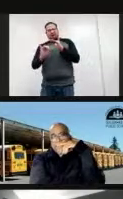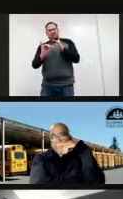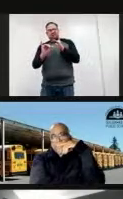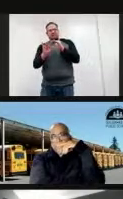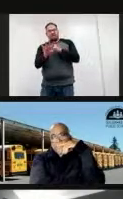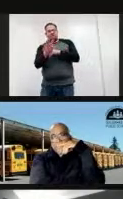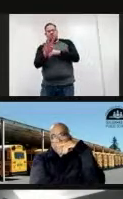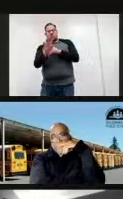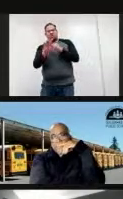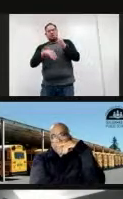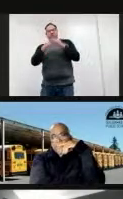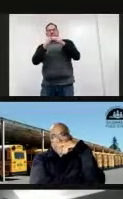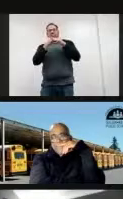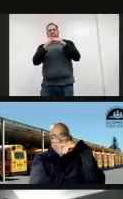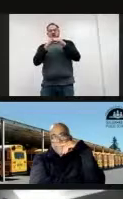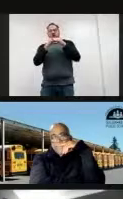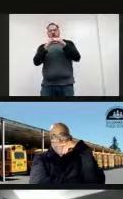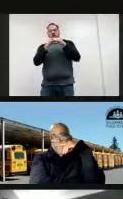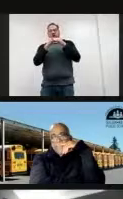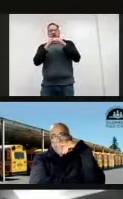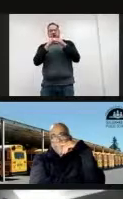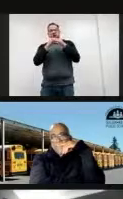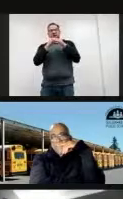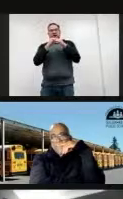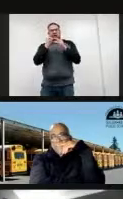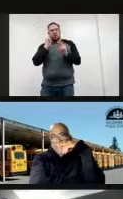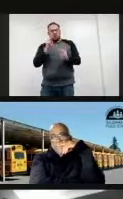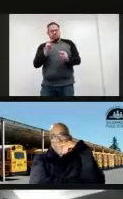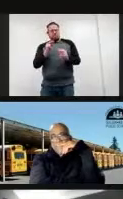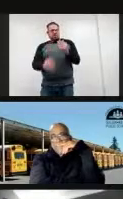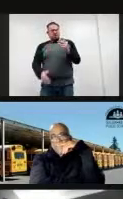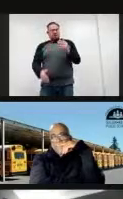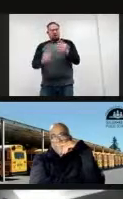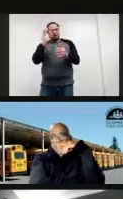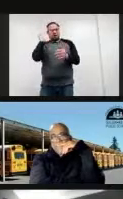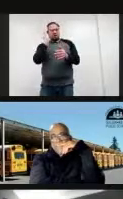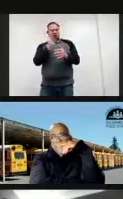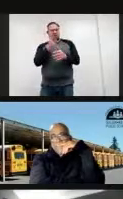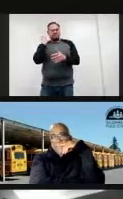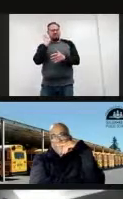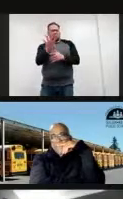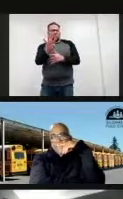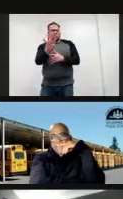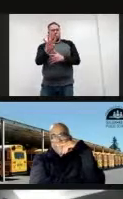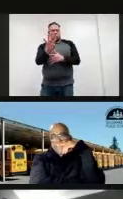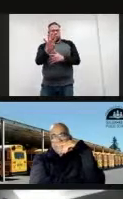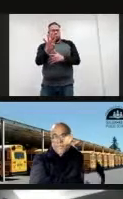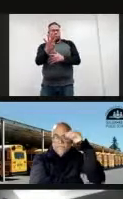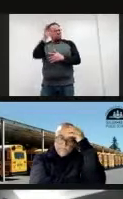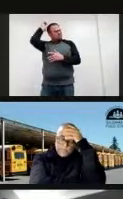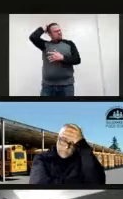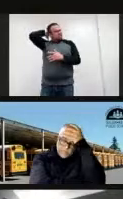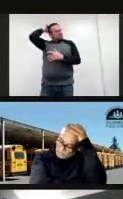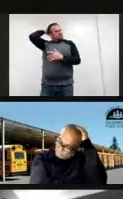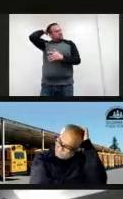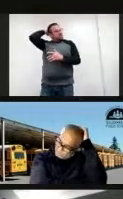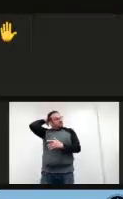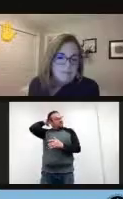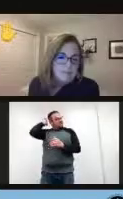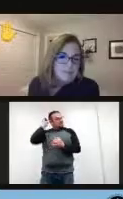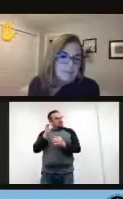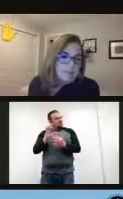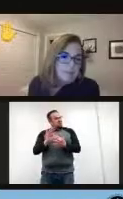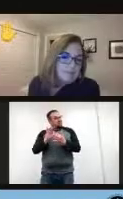400 range, especially when we're looking at the top four districts sheet, all but one, and that is probably like the